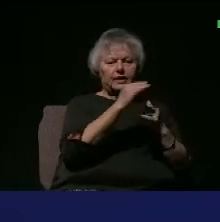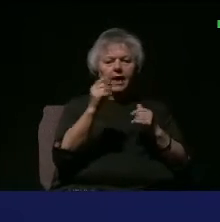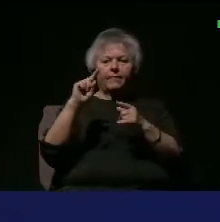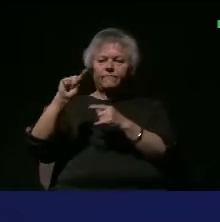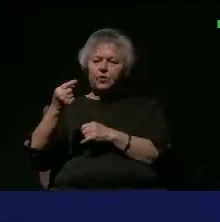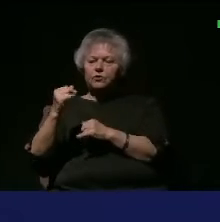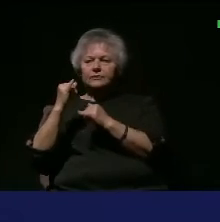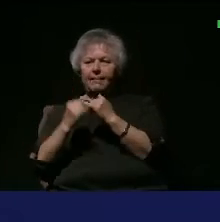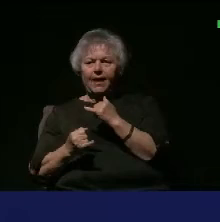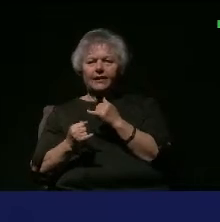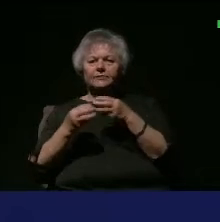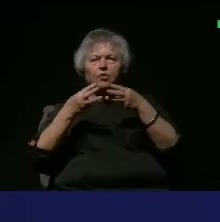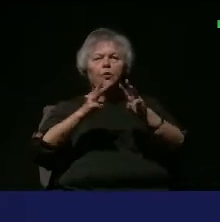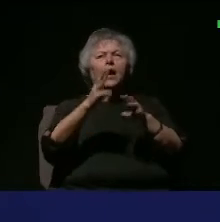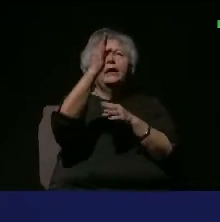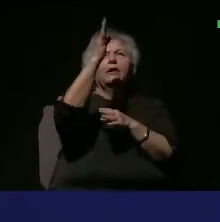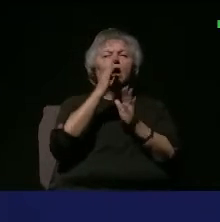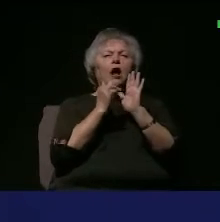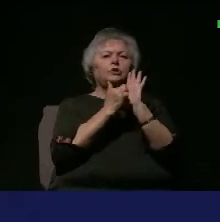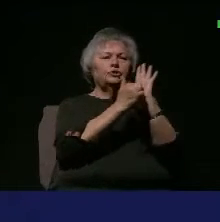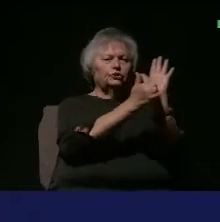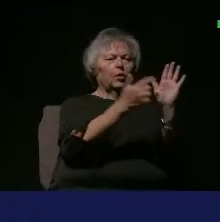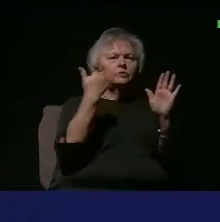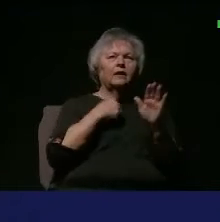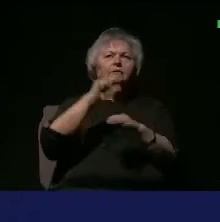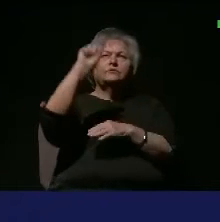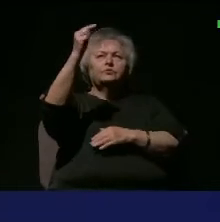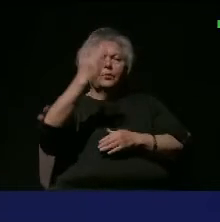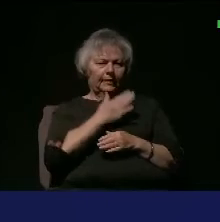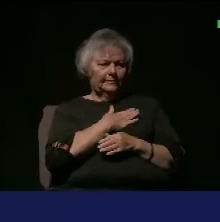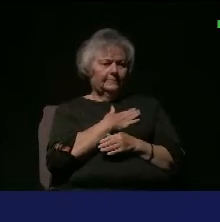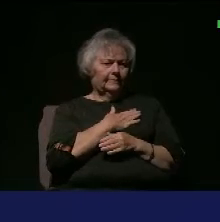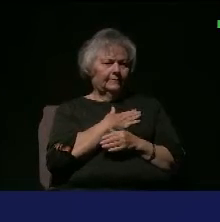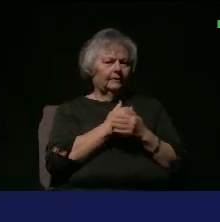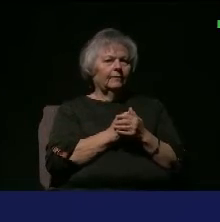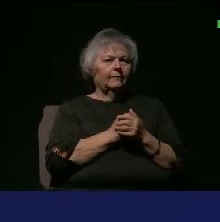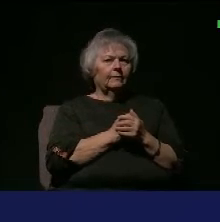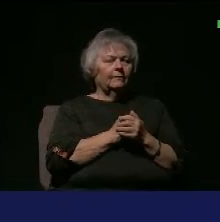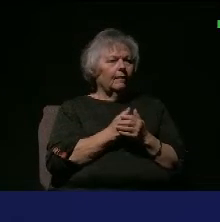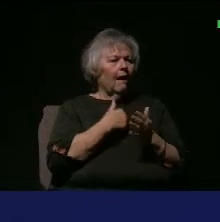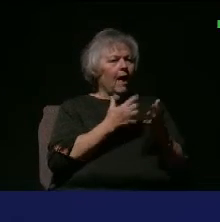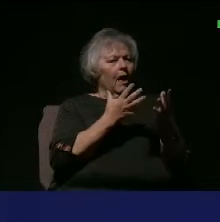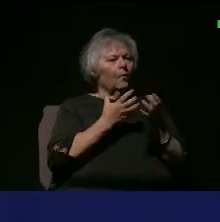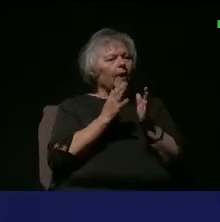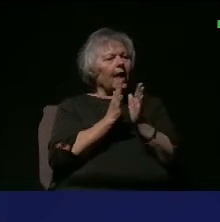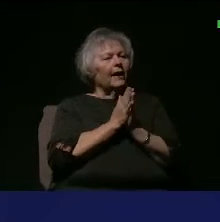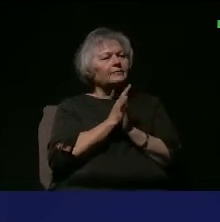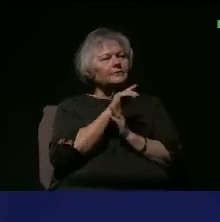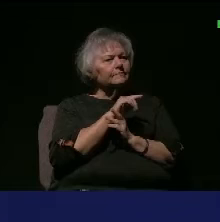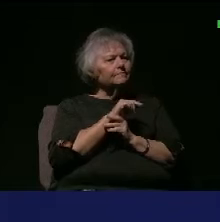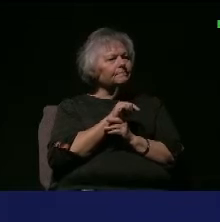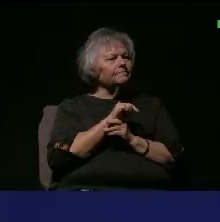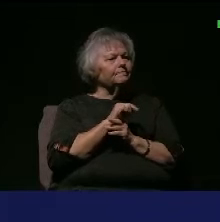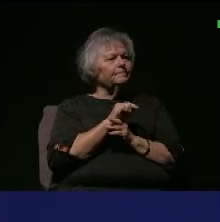God has chosen to demonstrate his grace. Now, I want to ask, you